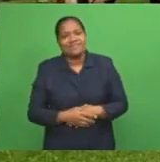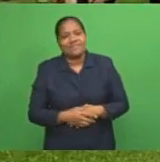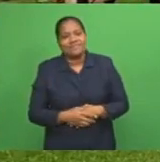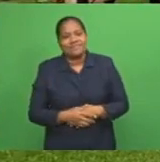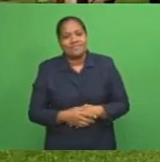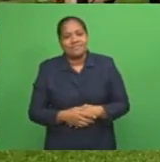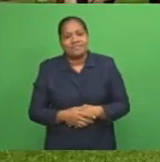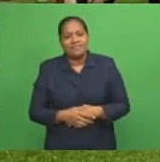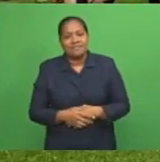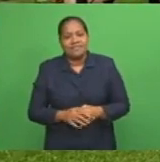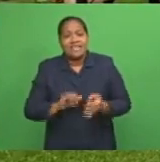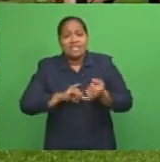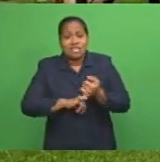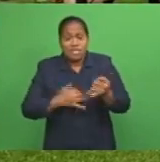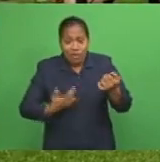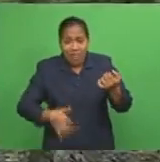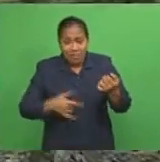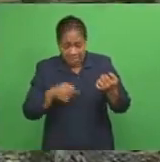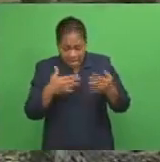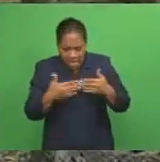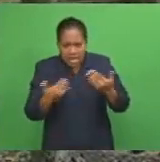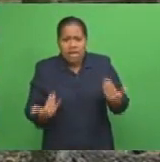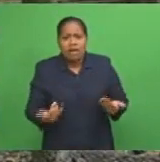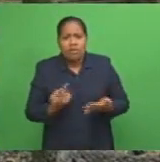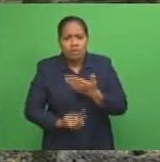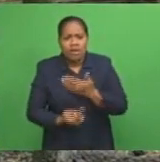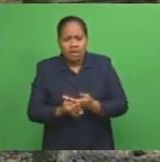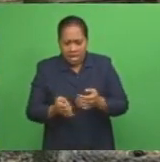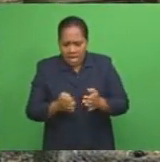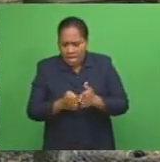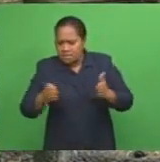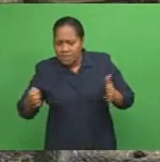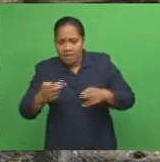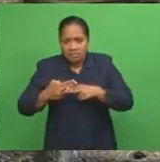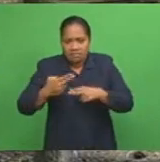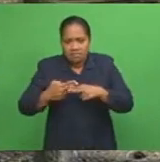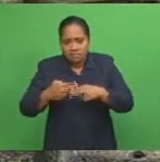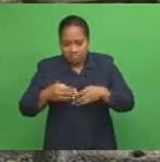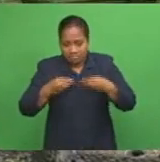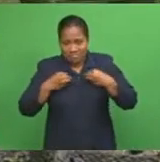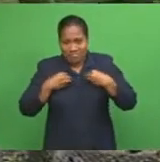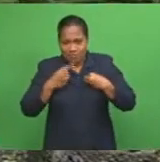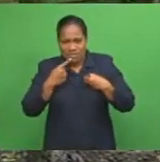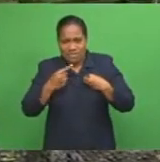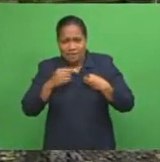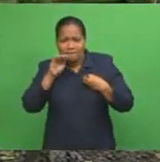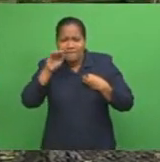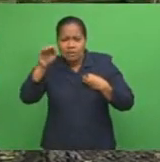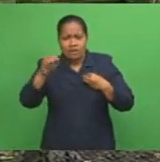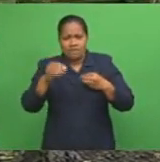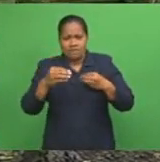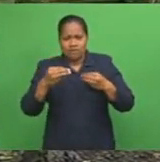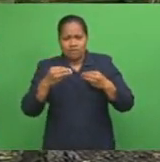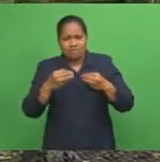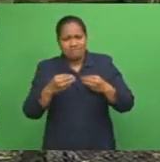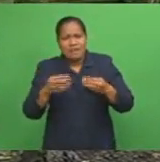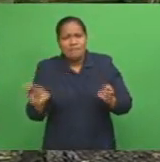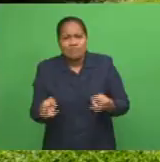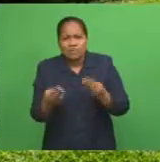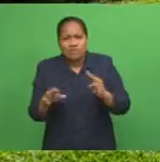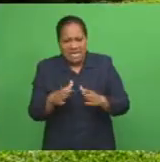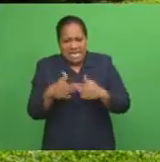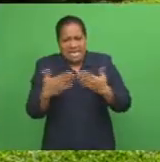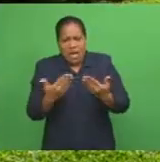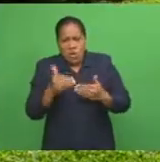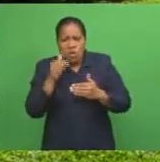Serevi now has plans to expand his farming business, as he says the future of the music industry still looks uncertain due to